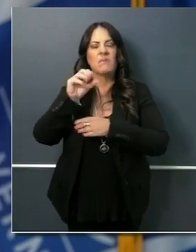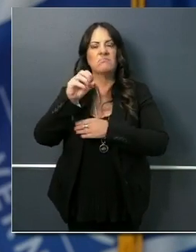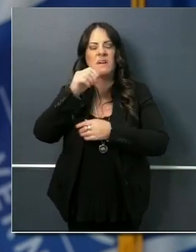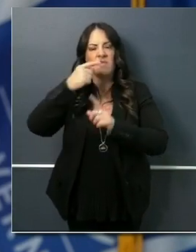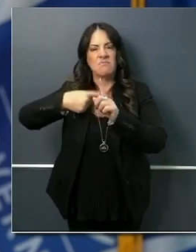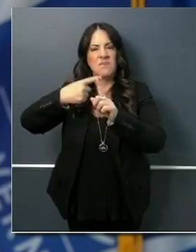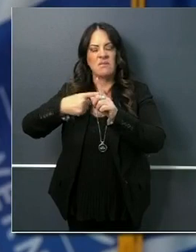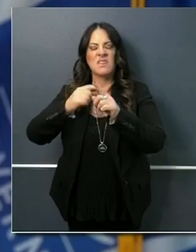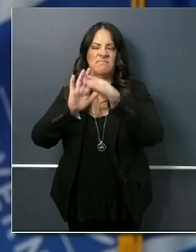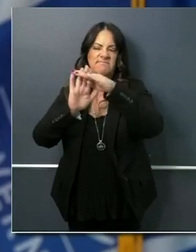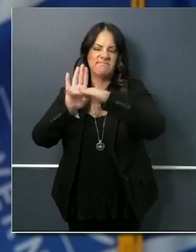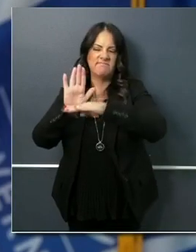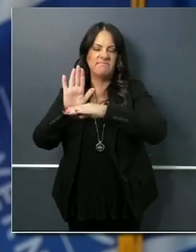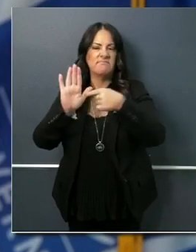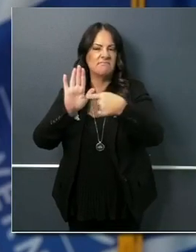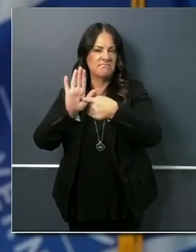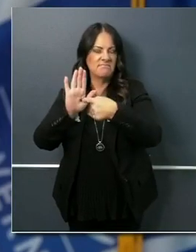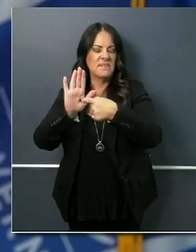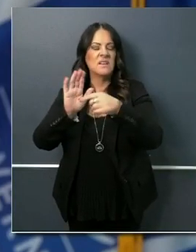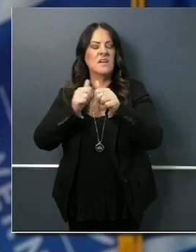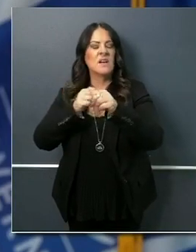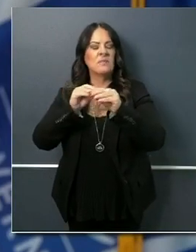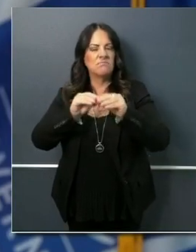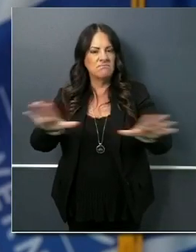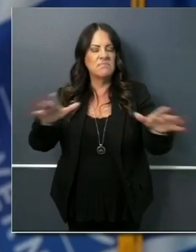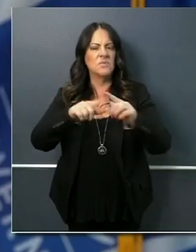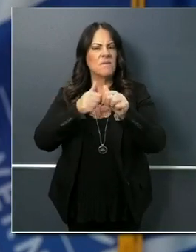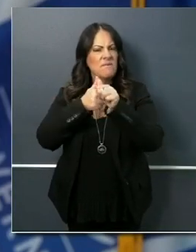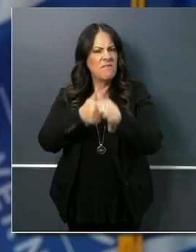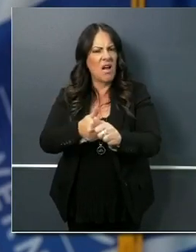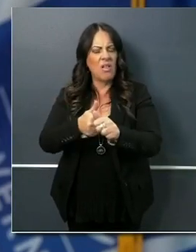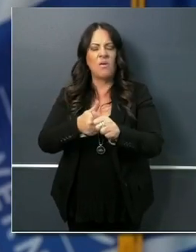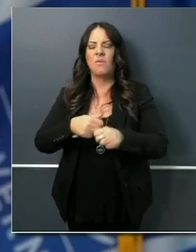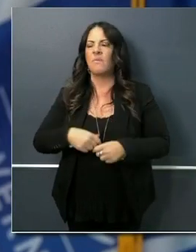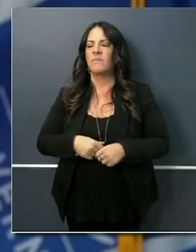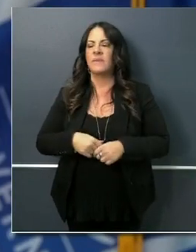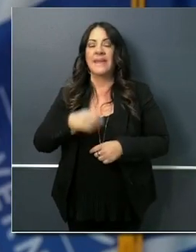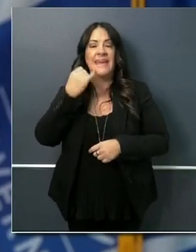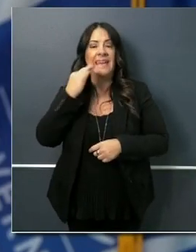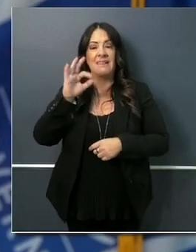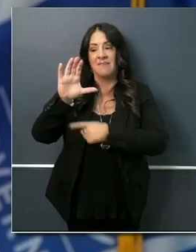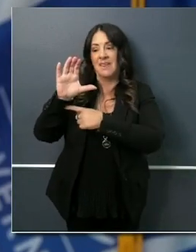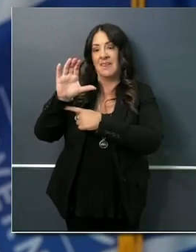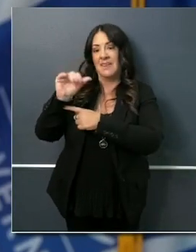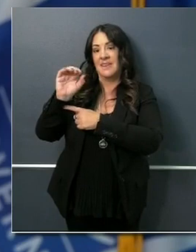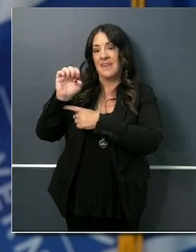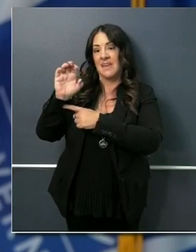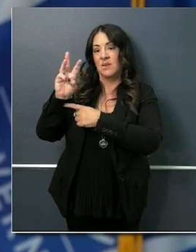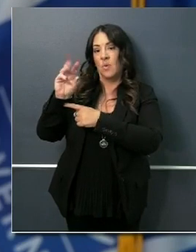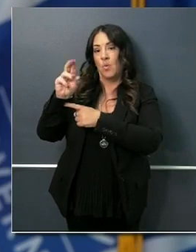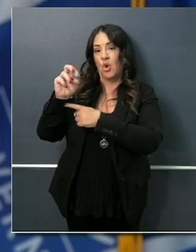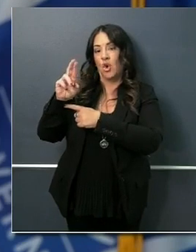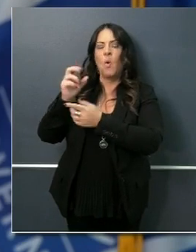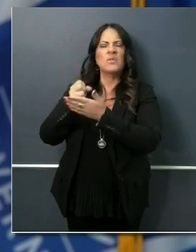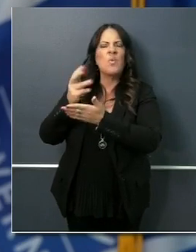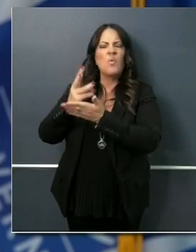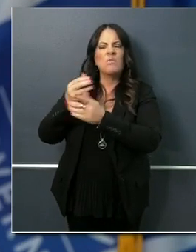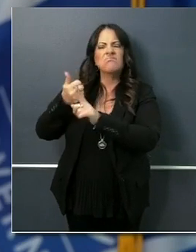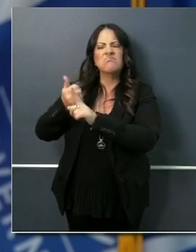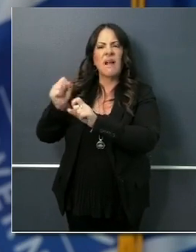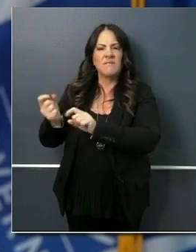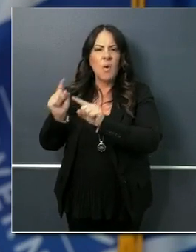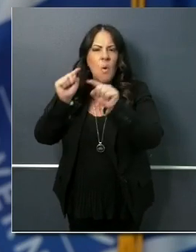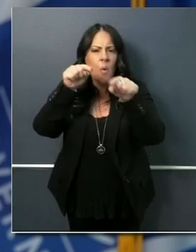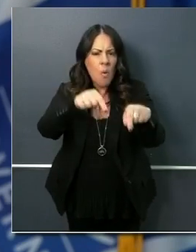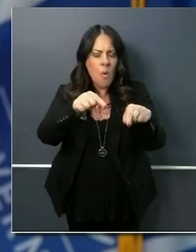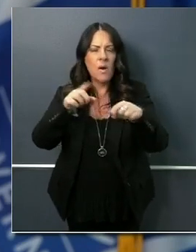that the governor spoke to is critical. The only time a caseworker may conduct visits remotely is if the social worker has determined, based